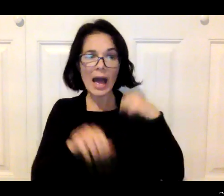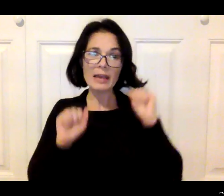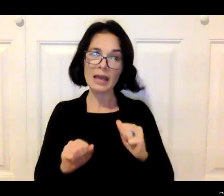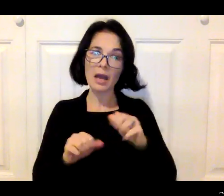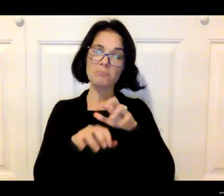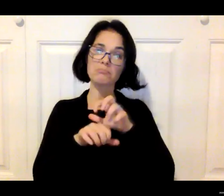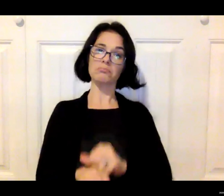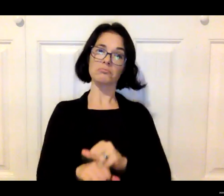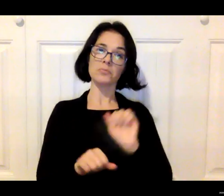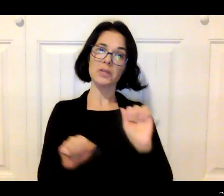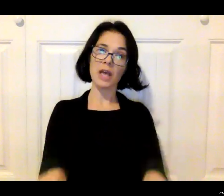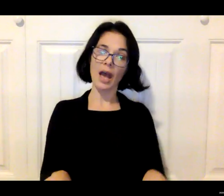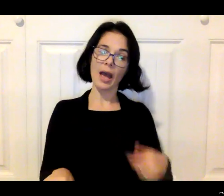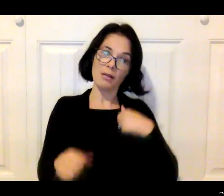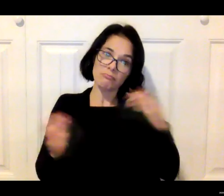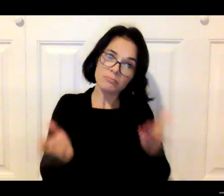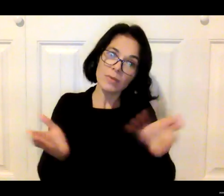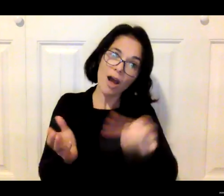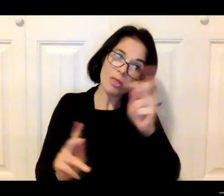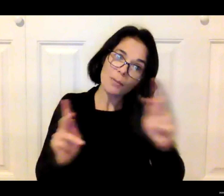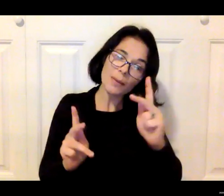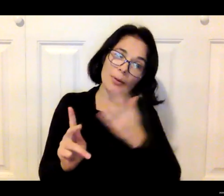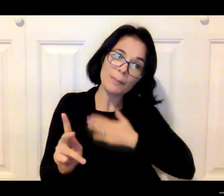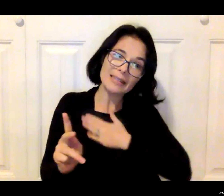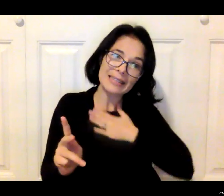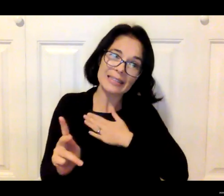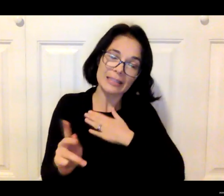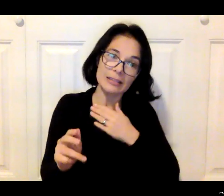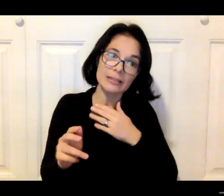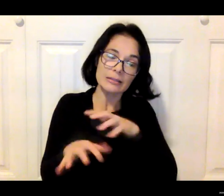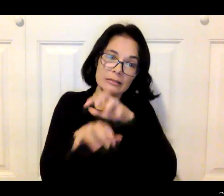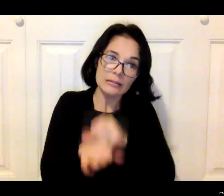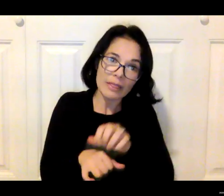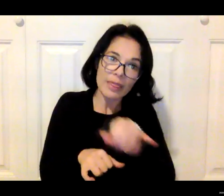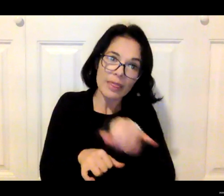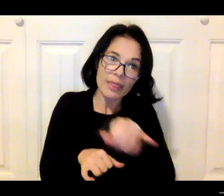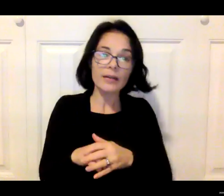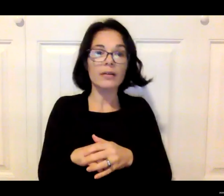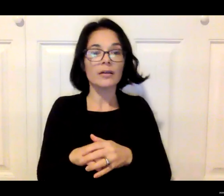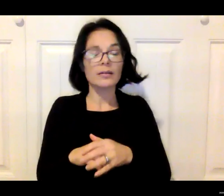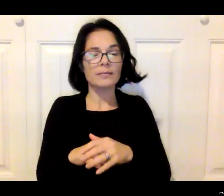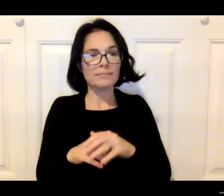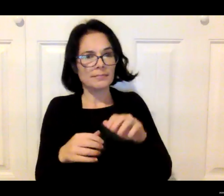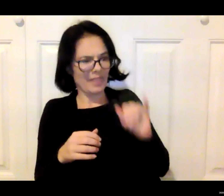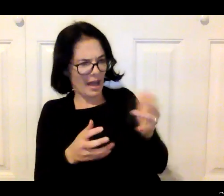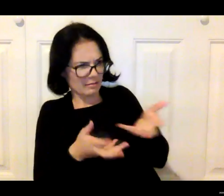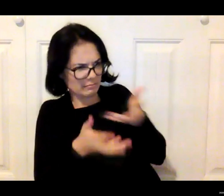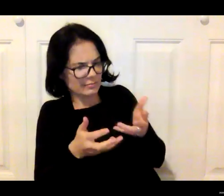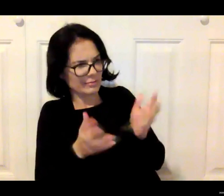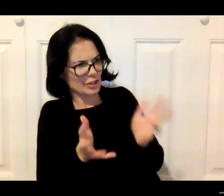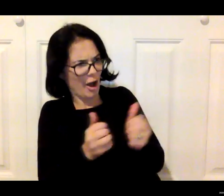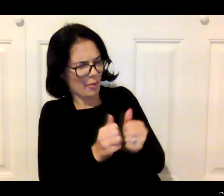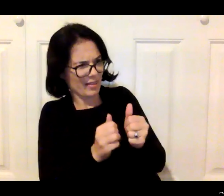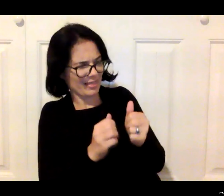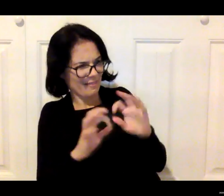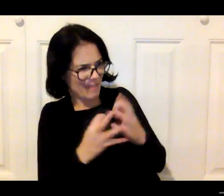encourage folks to try and do that too. With regards to talking to family members, it's been hard. I've had some funerals where